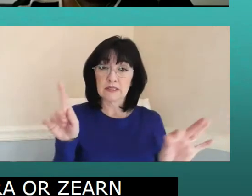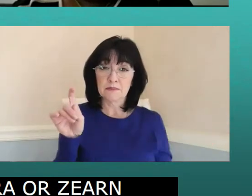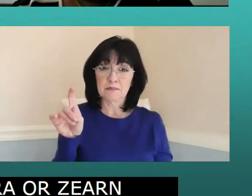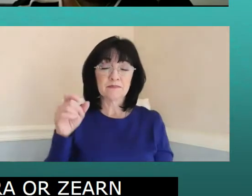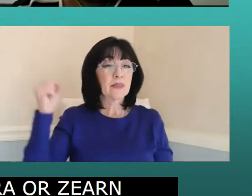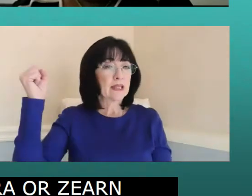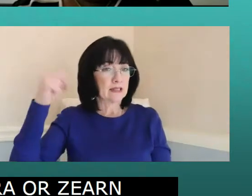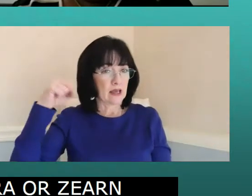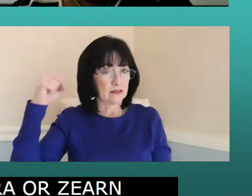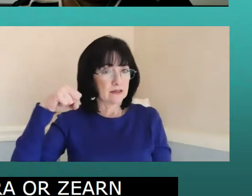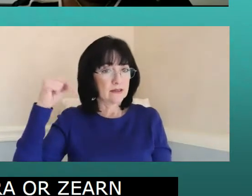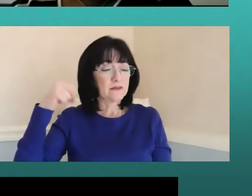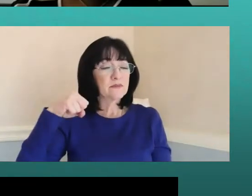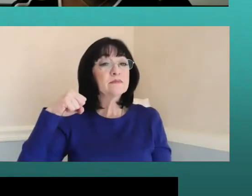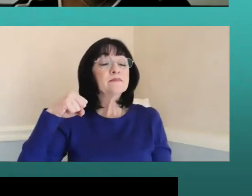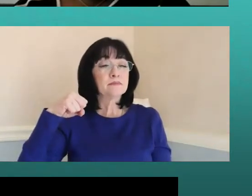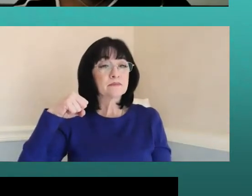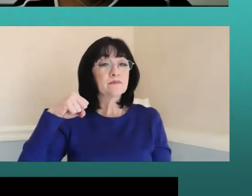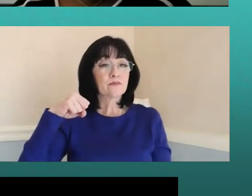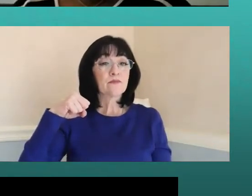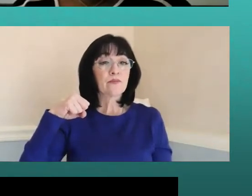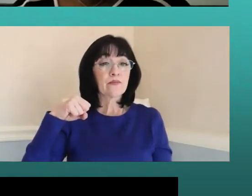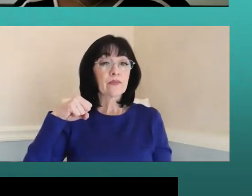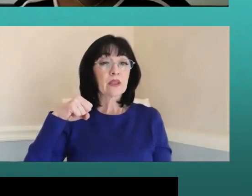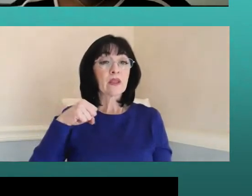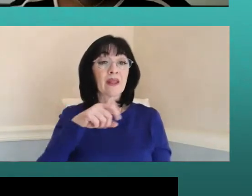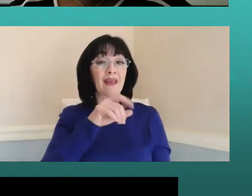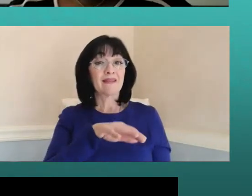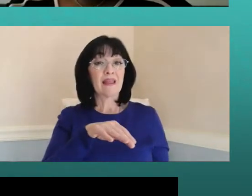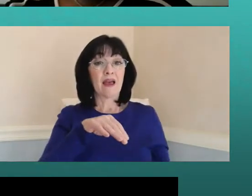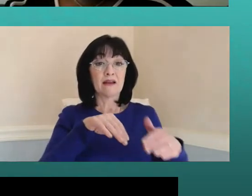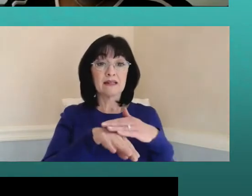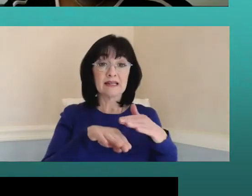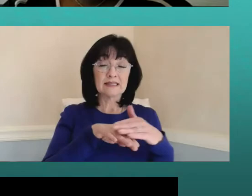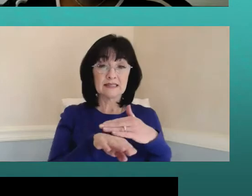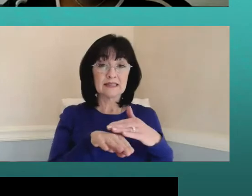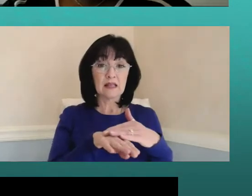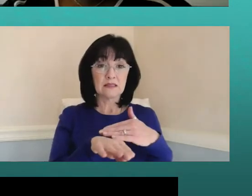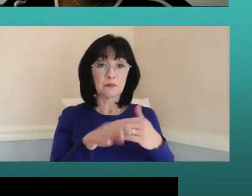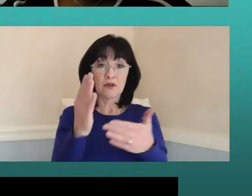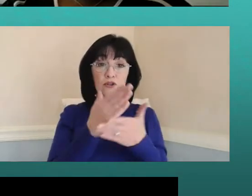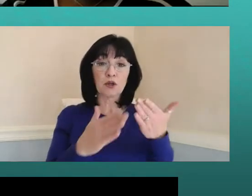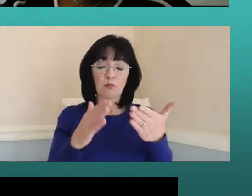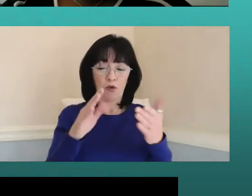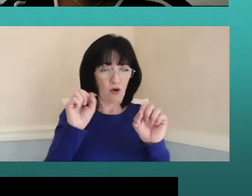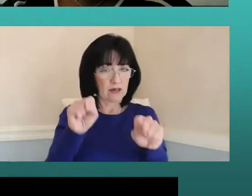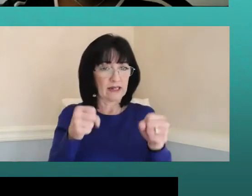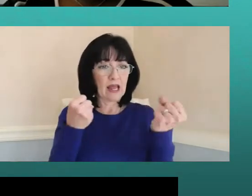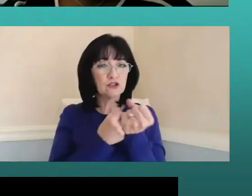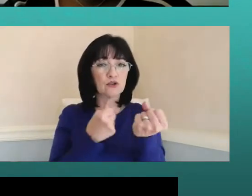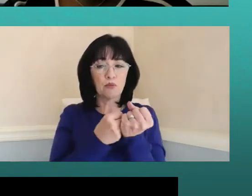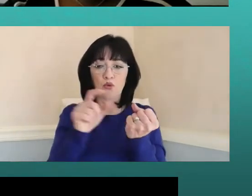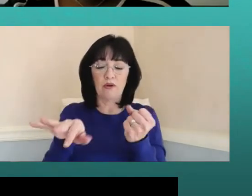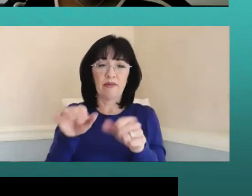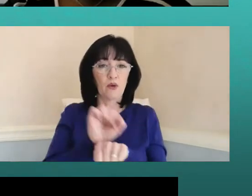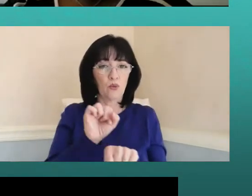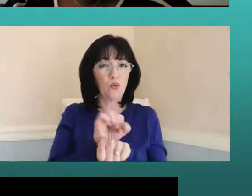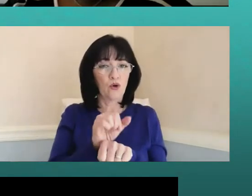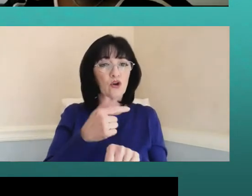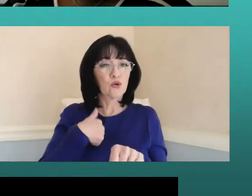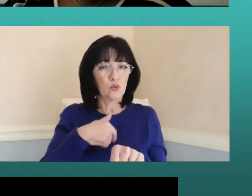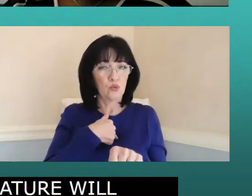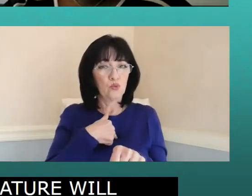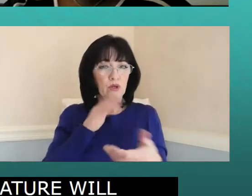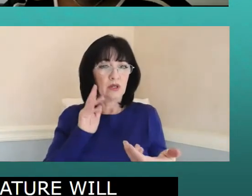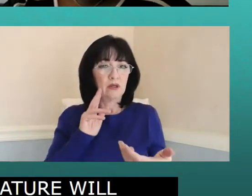Yes, there are. And so the accessibility feature will support that work. We are working with our